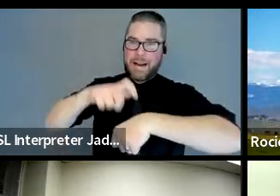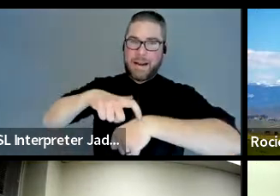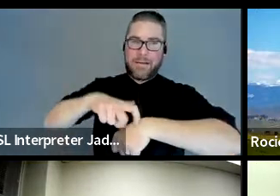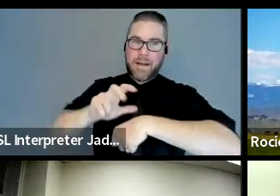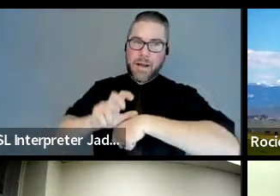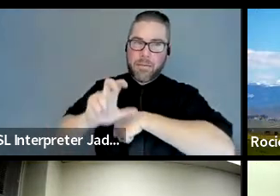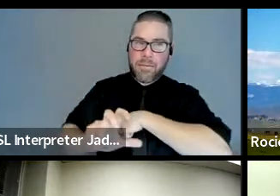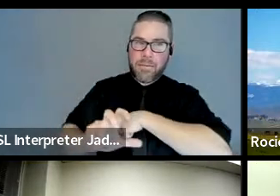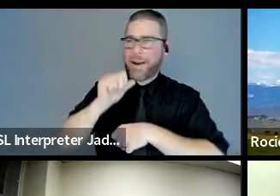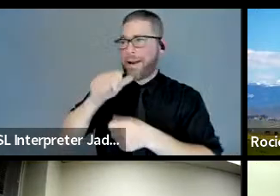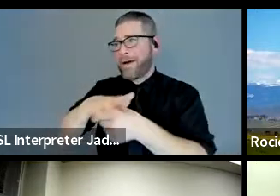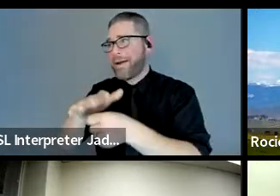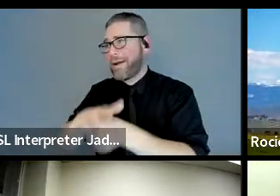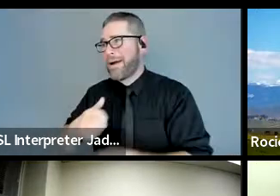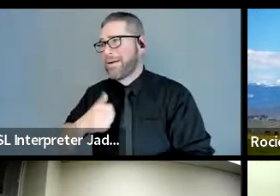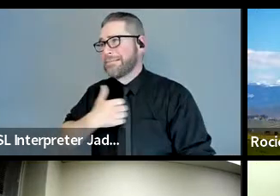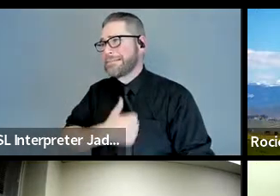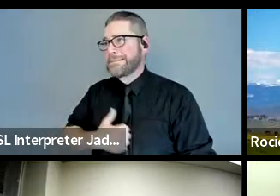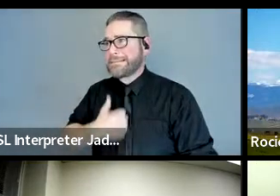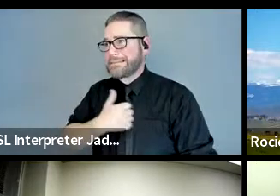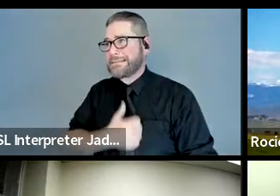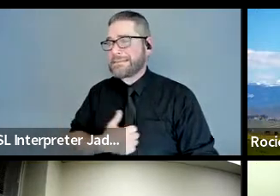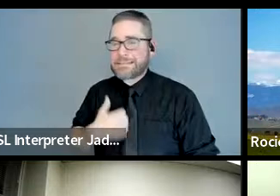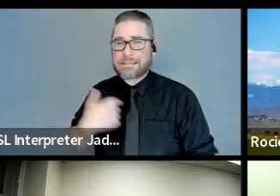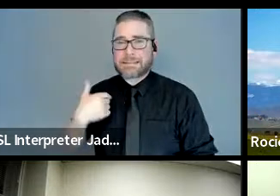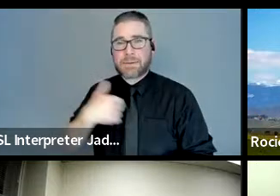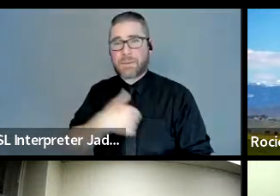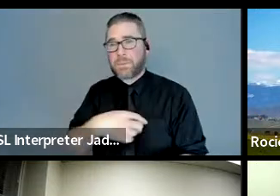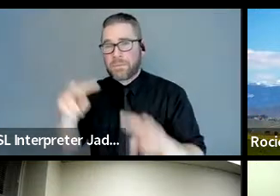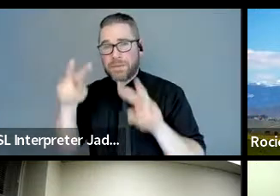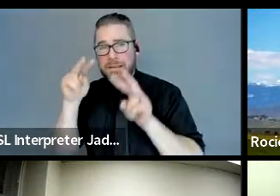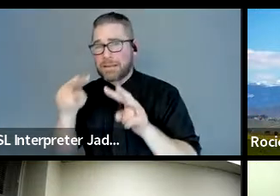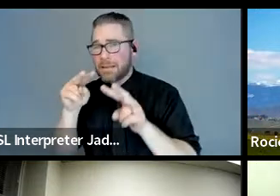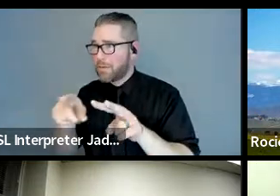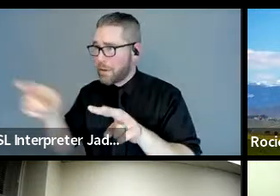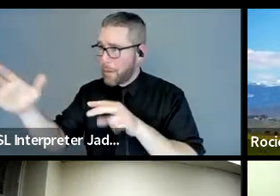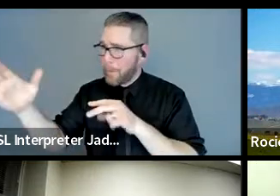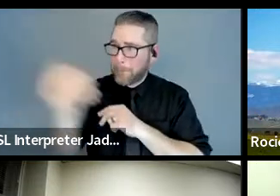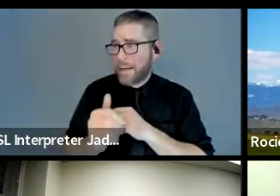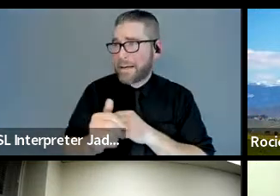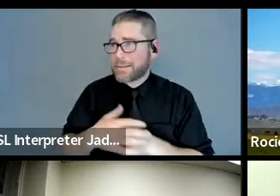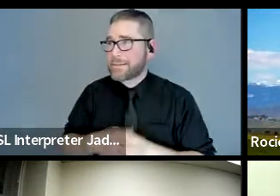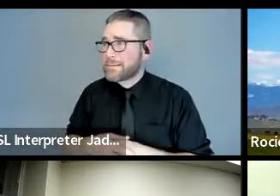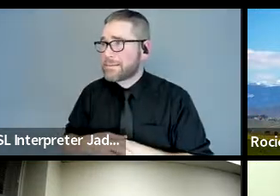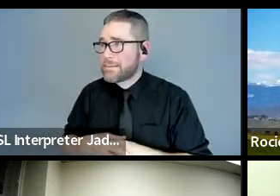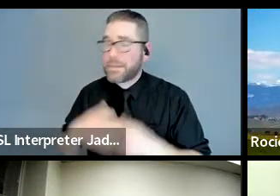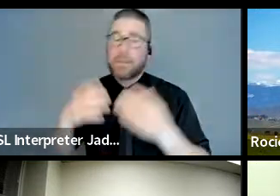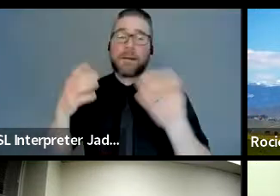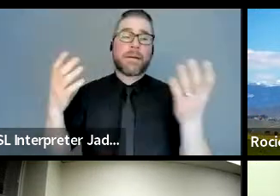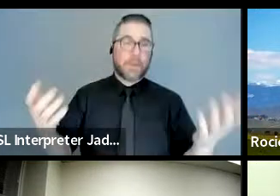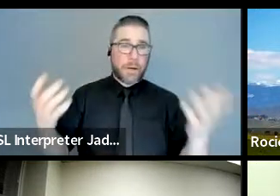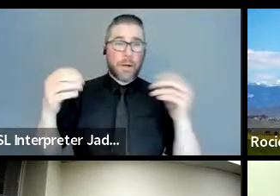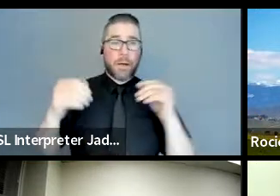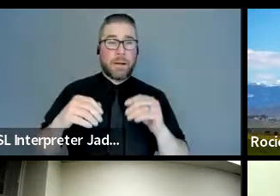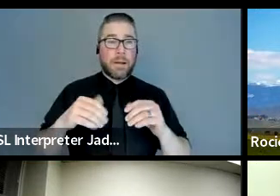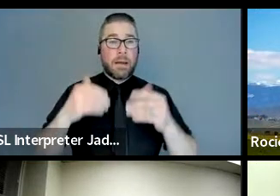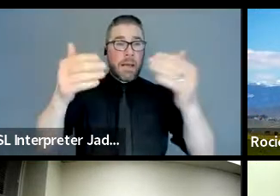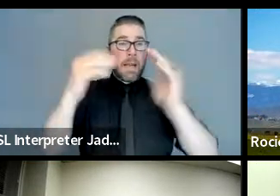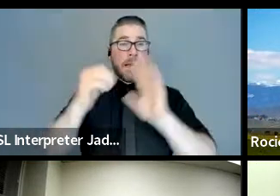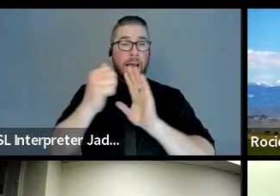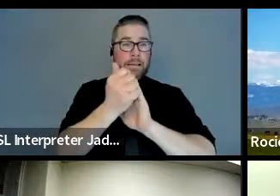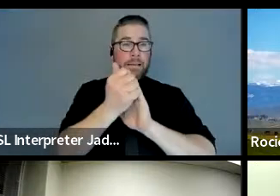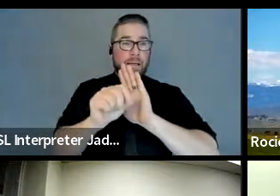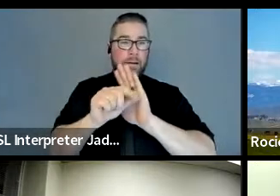that. We're looking forward to having you come back. So for our next agenda item,